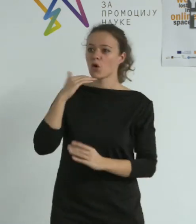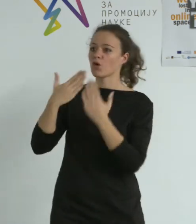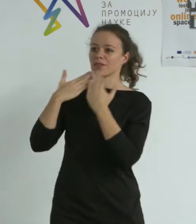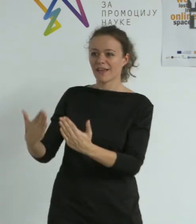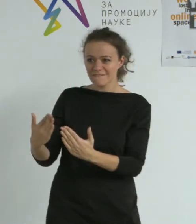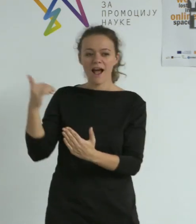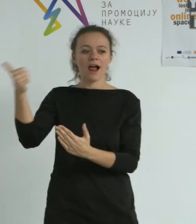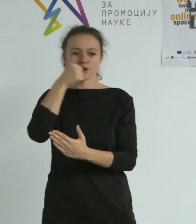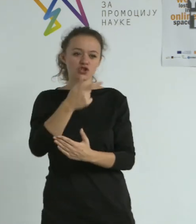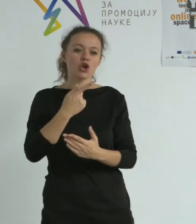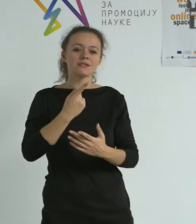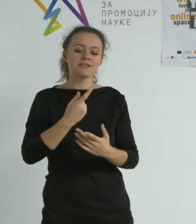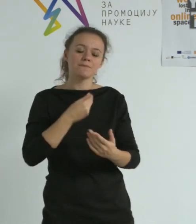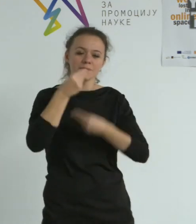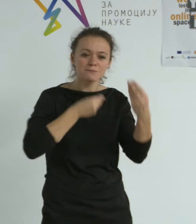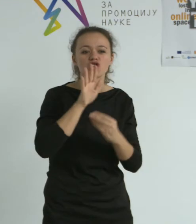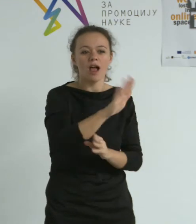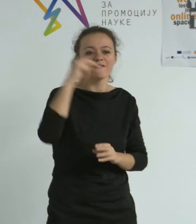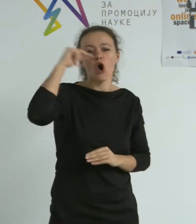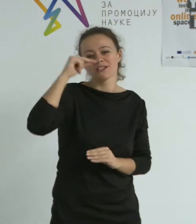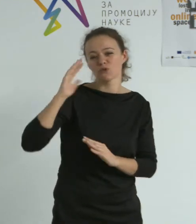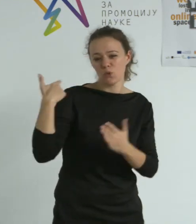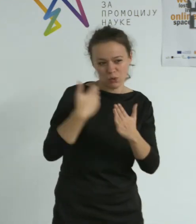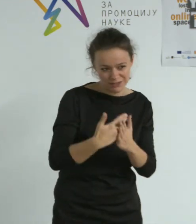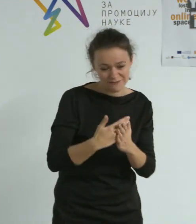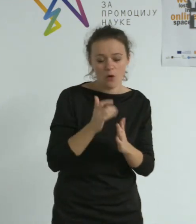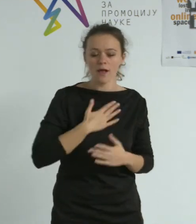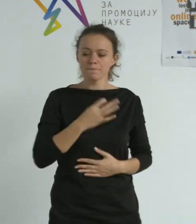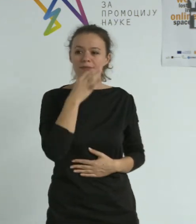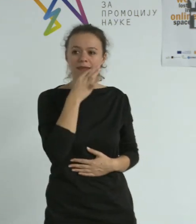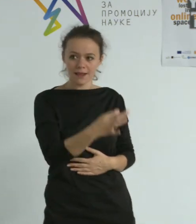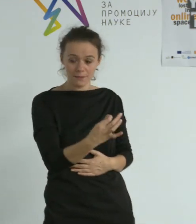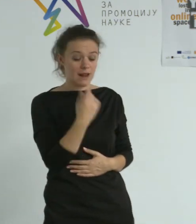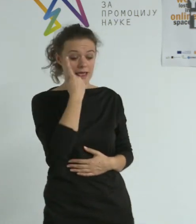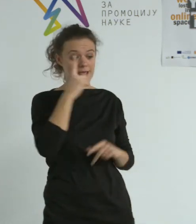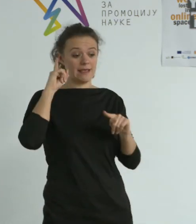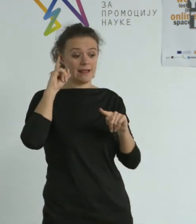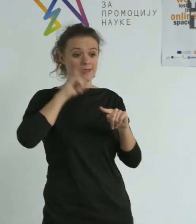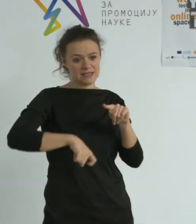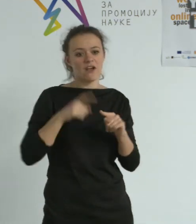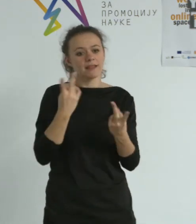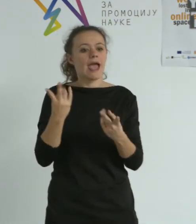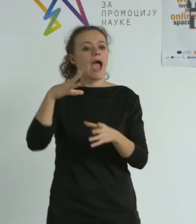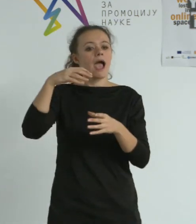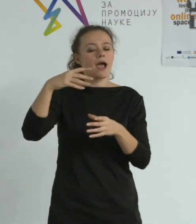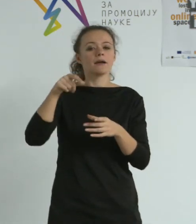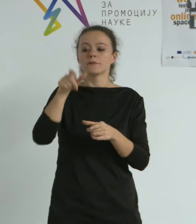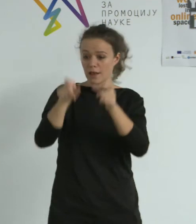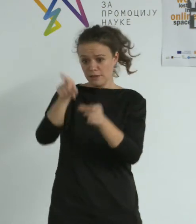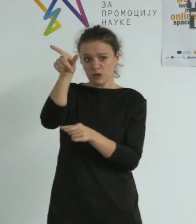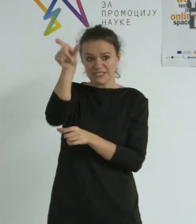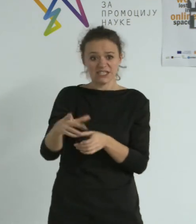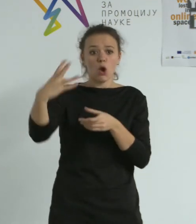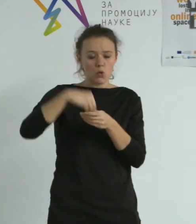for your sharing of your experience. I would only ask you one thing as a participant. What can we do